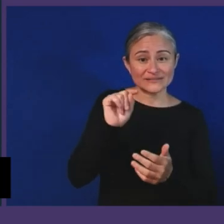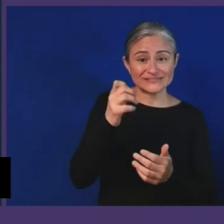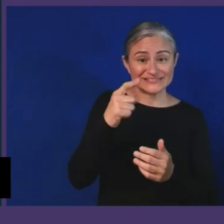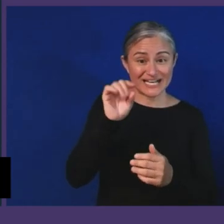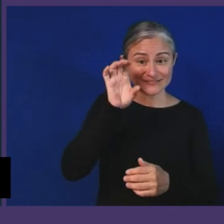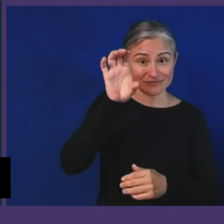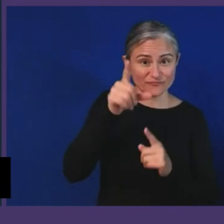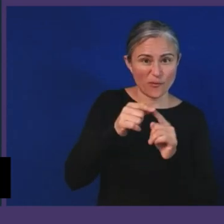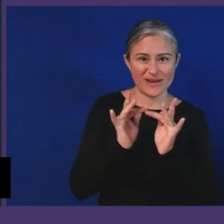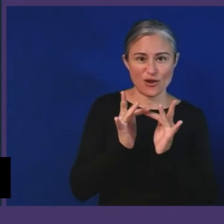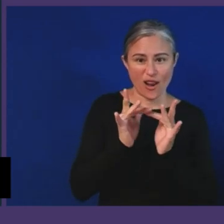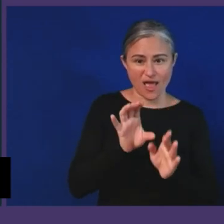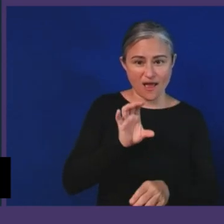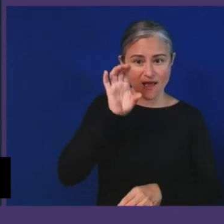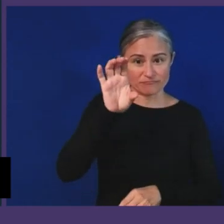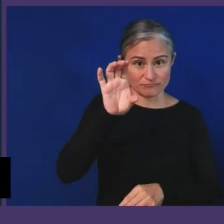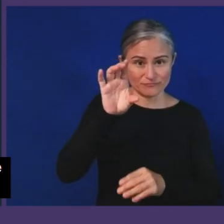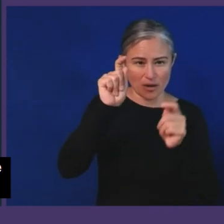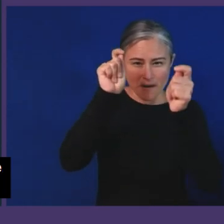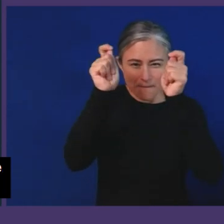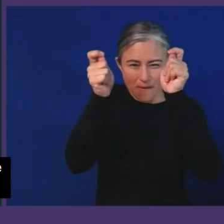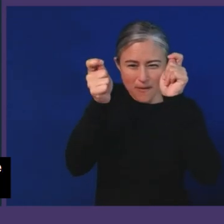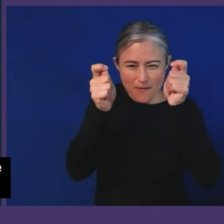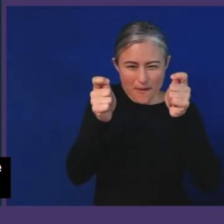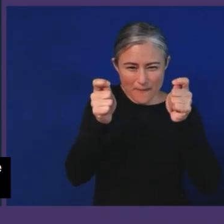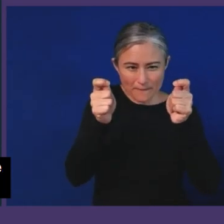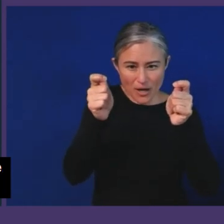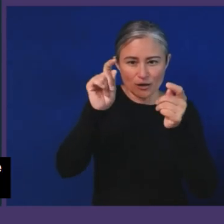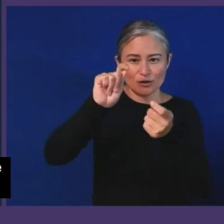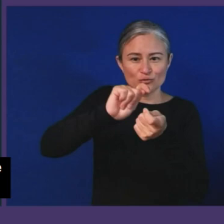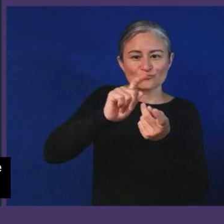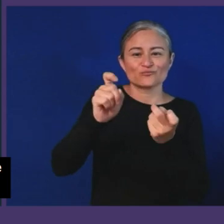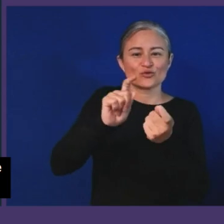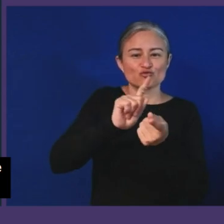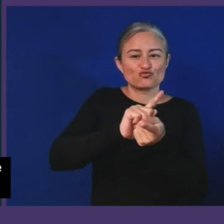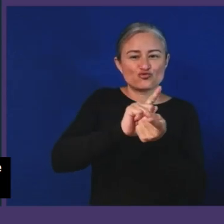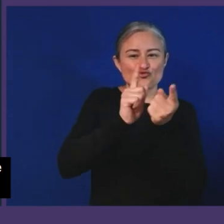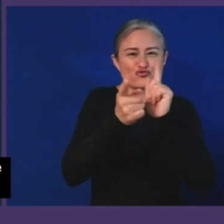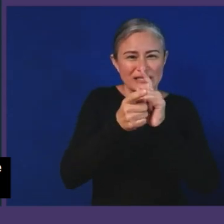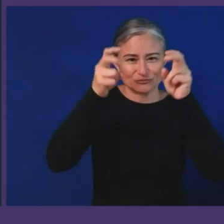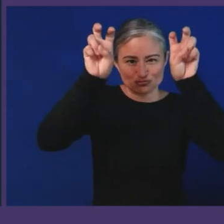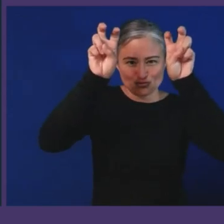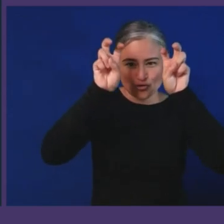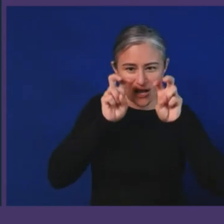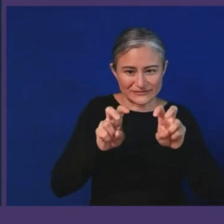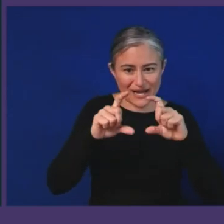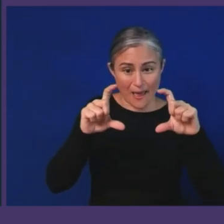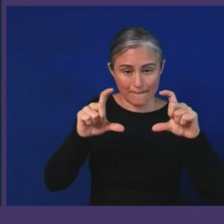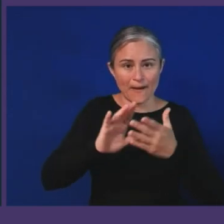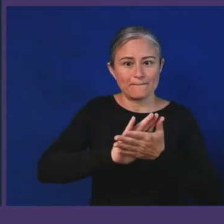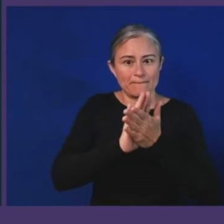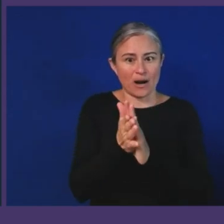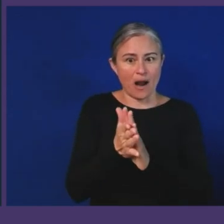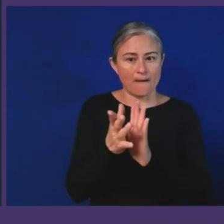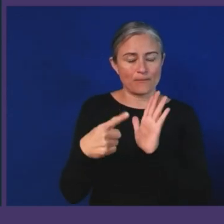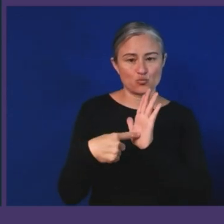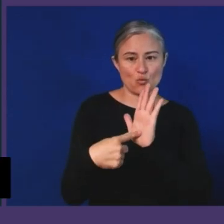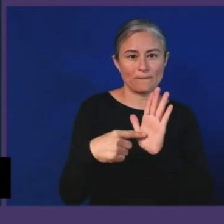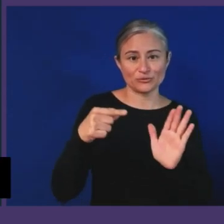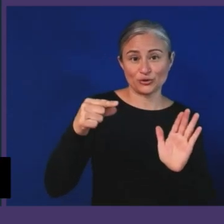native representation over which GPTs function. Now, this is a lossless kind of translation between pieces of text